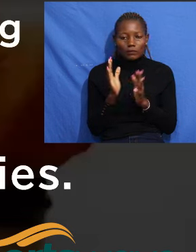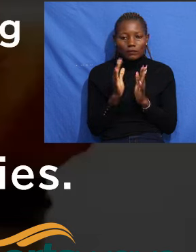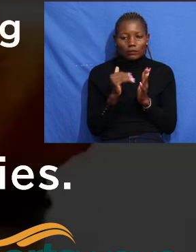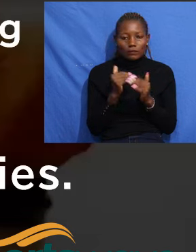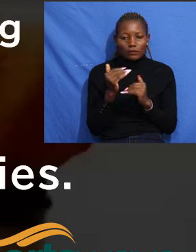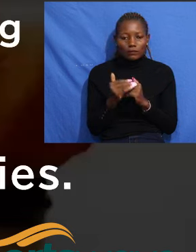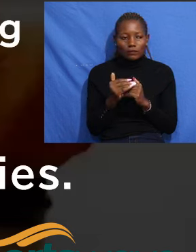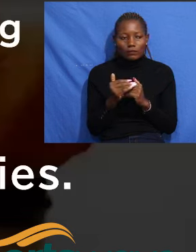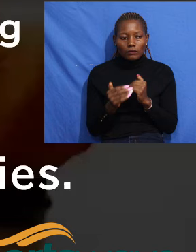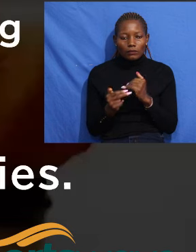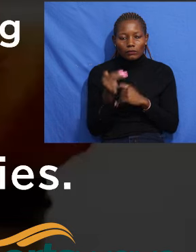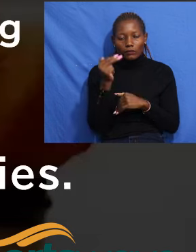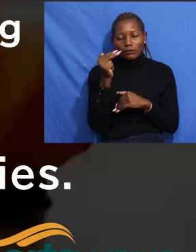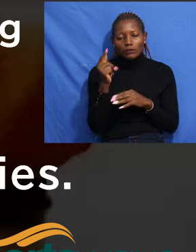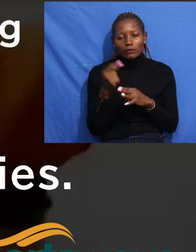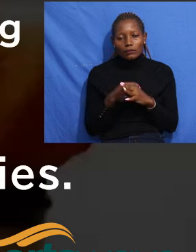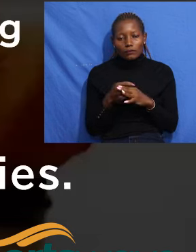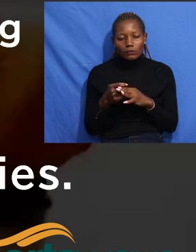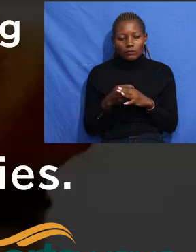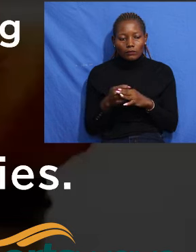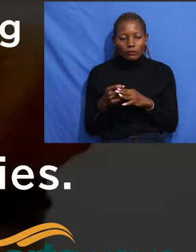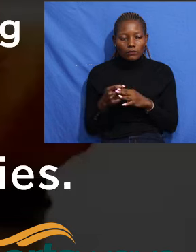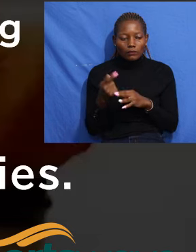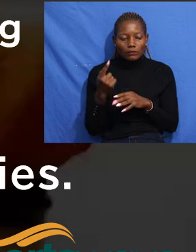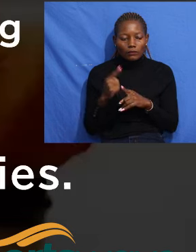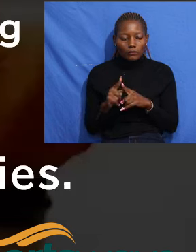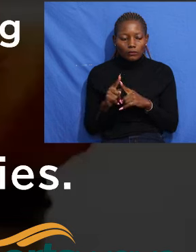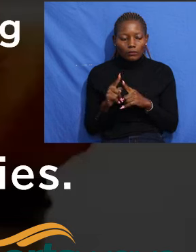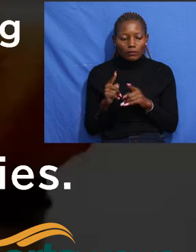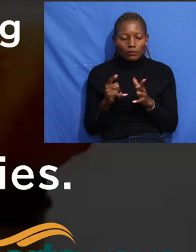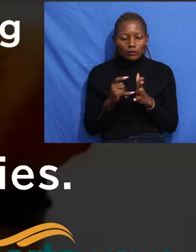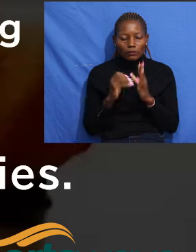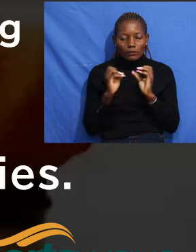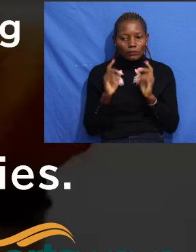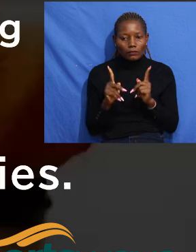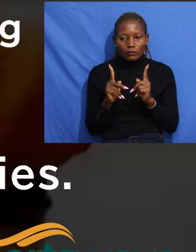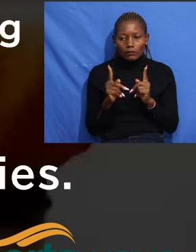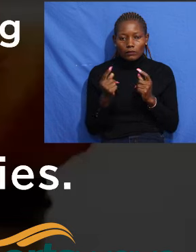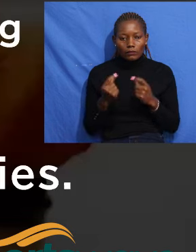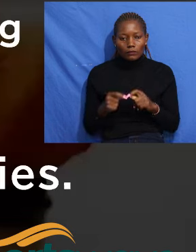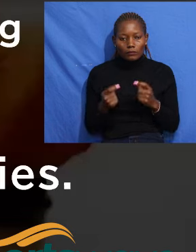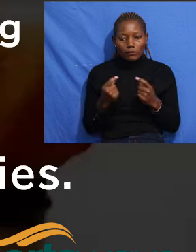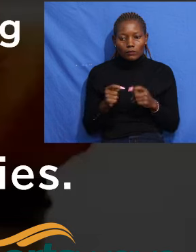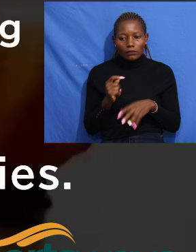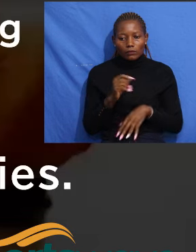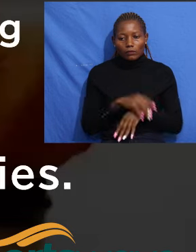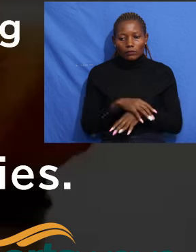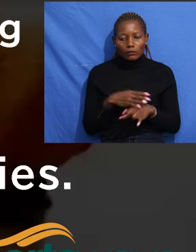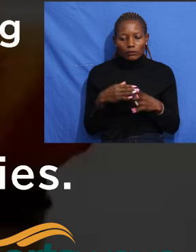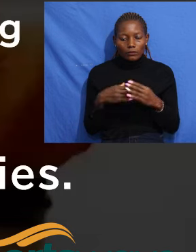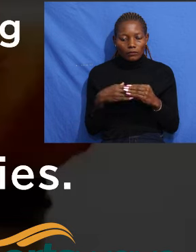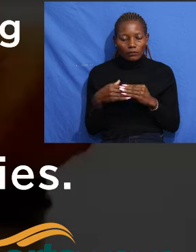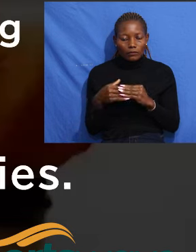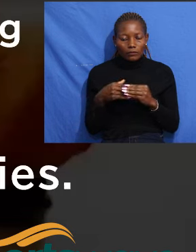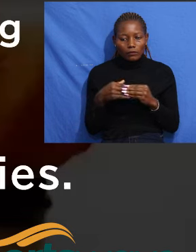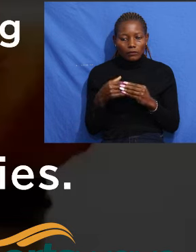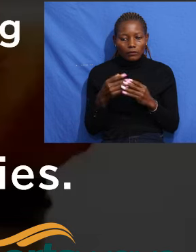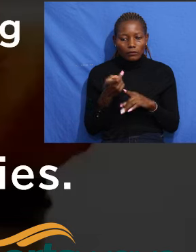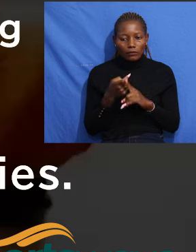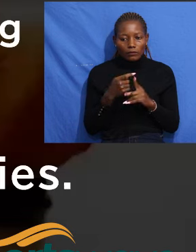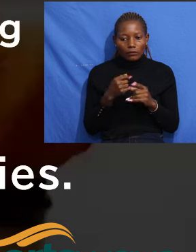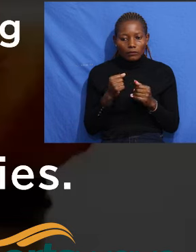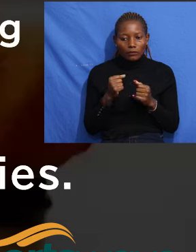that cause muscle soreness. But it's okay to try to gain flexibility from